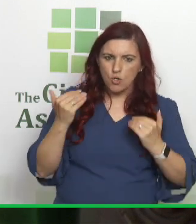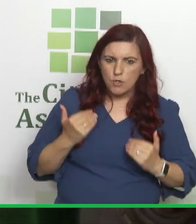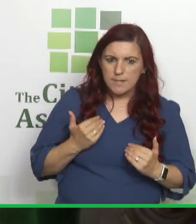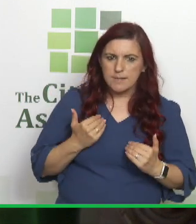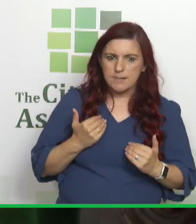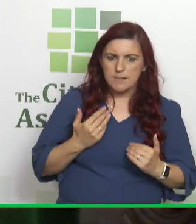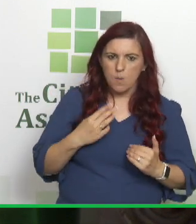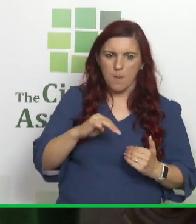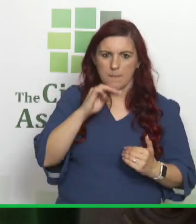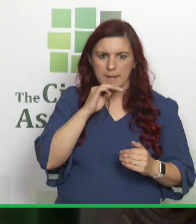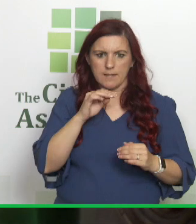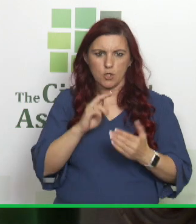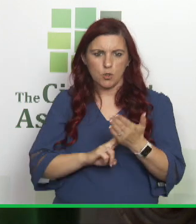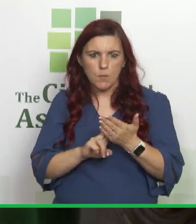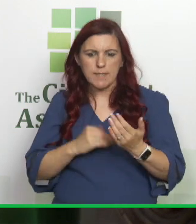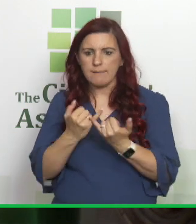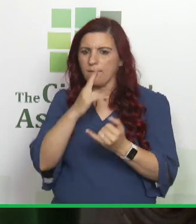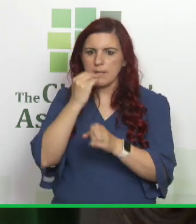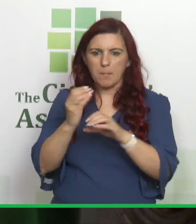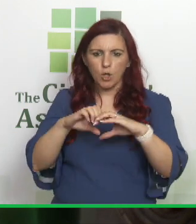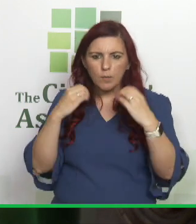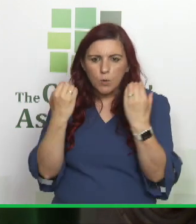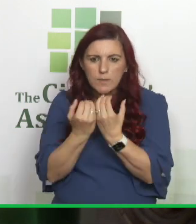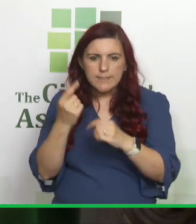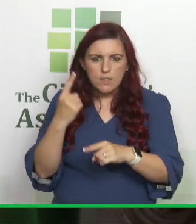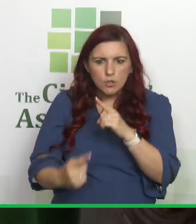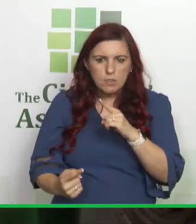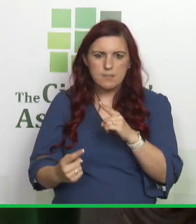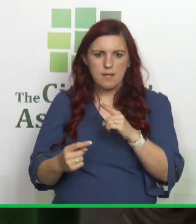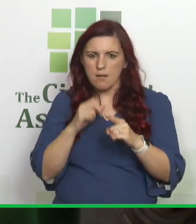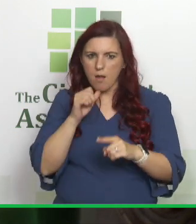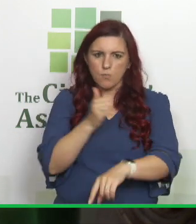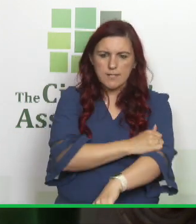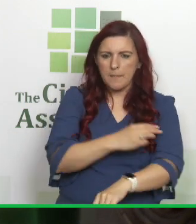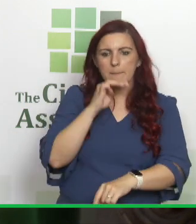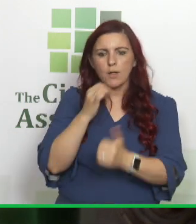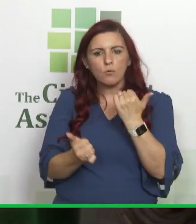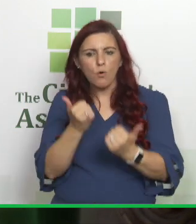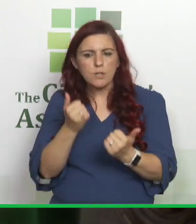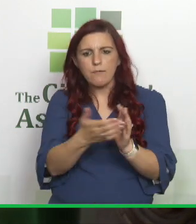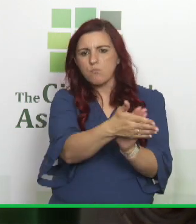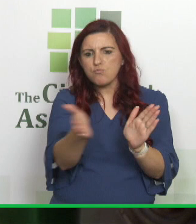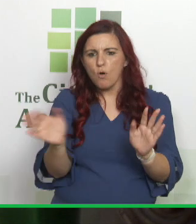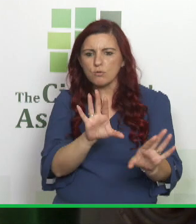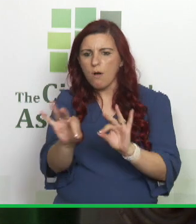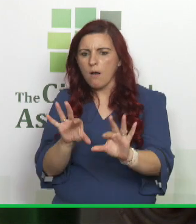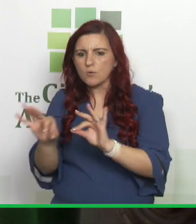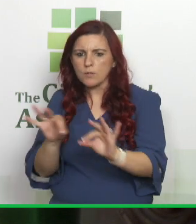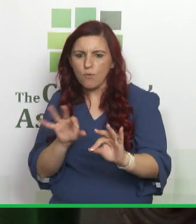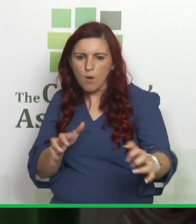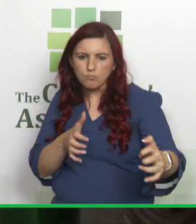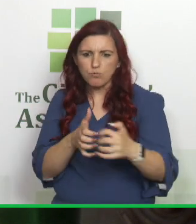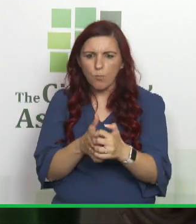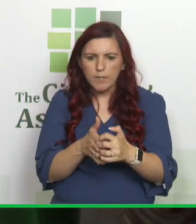and efficient use of community sanctions by the courts, and to ensure that courts have a wider range of appropriate options for dealing with people who've committed